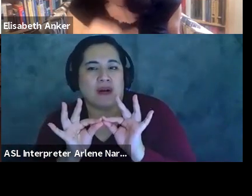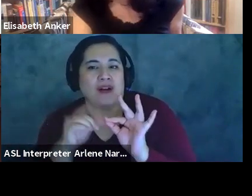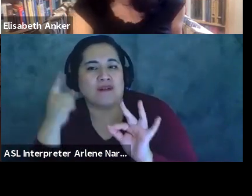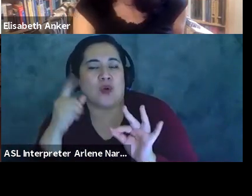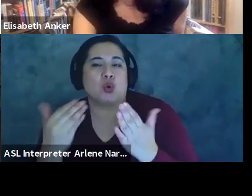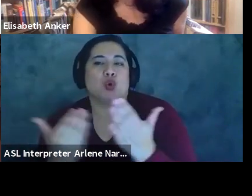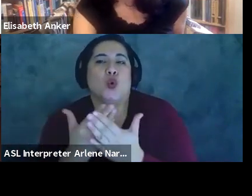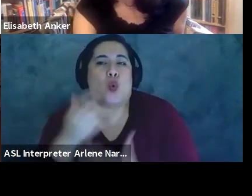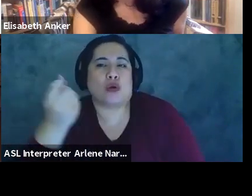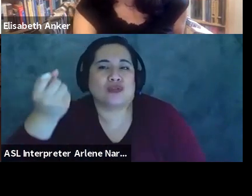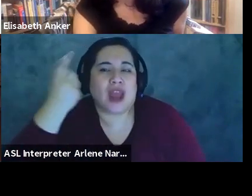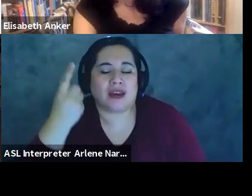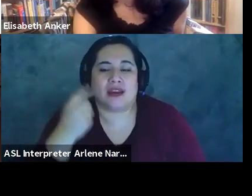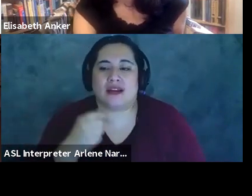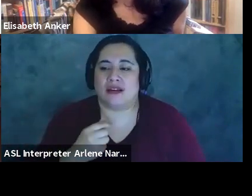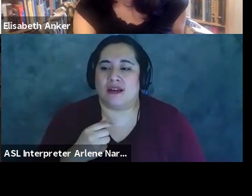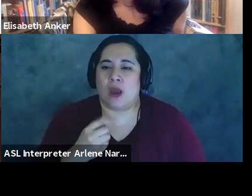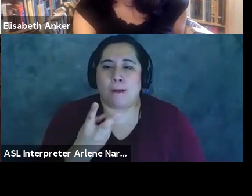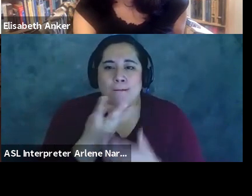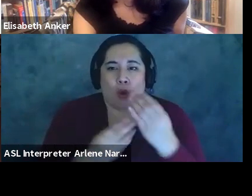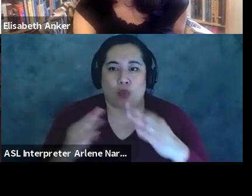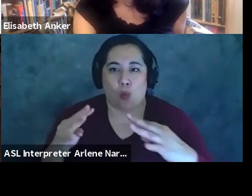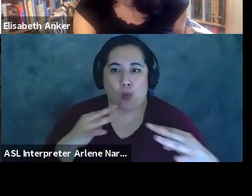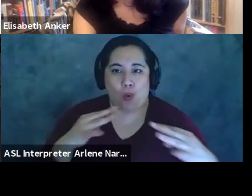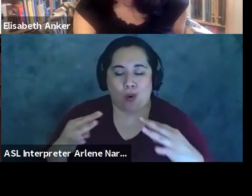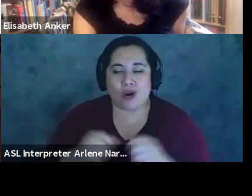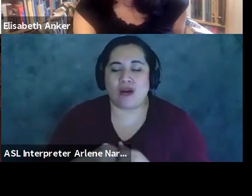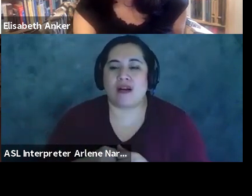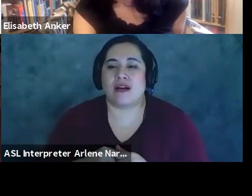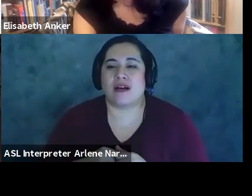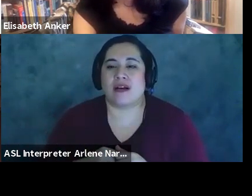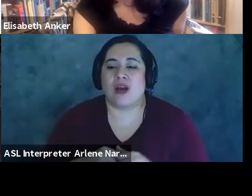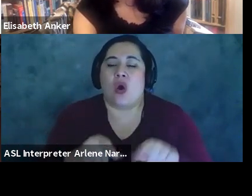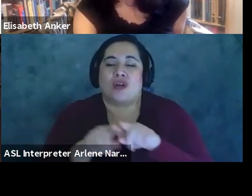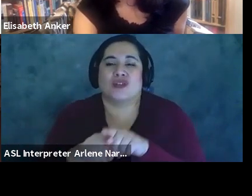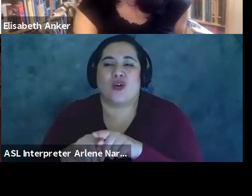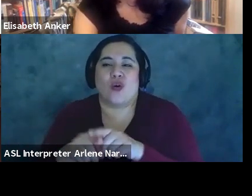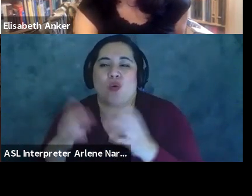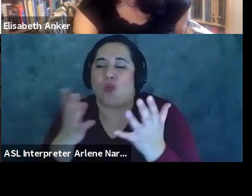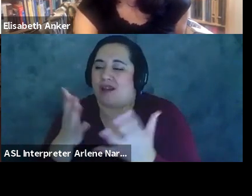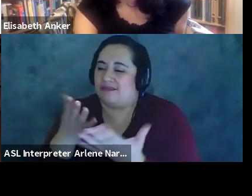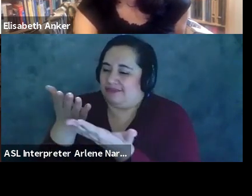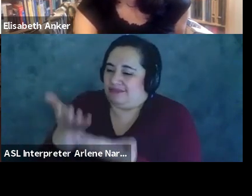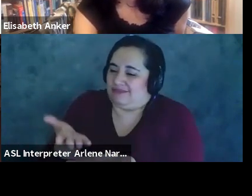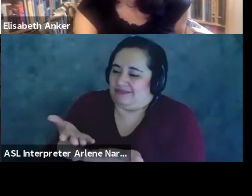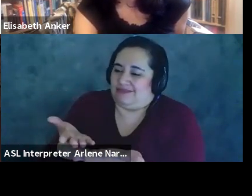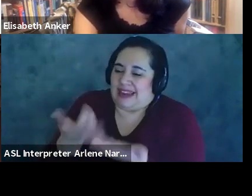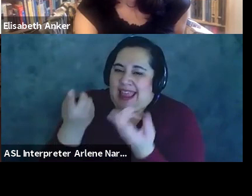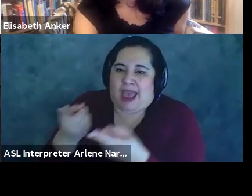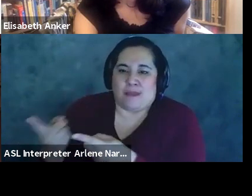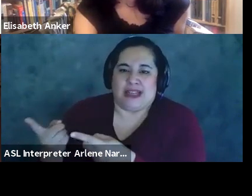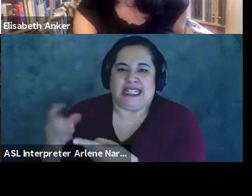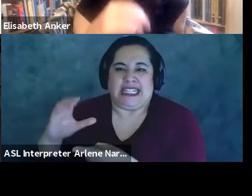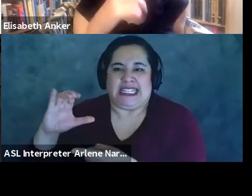new understanding of both war and the natures of civil